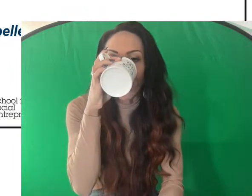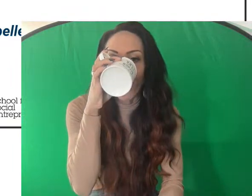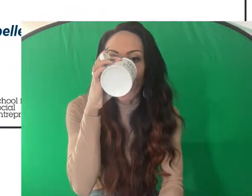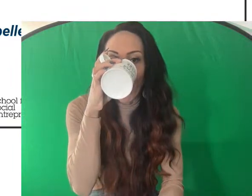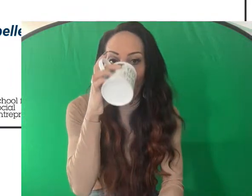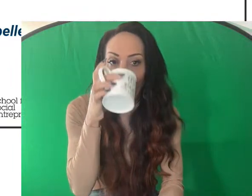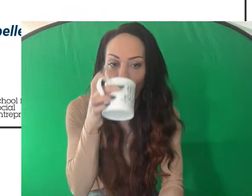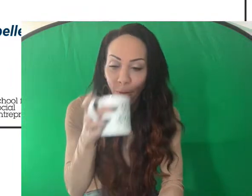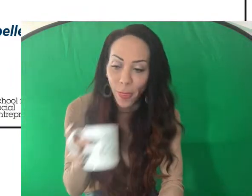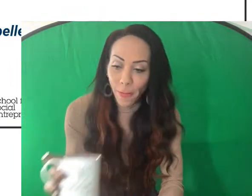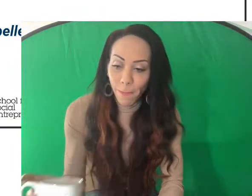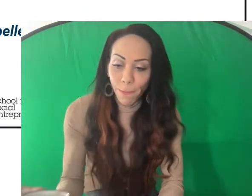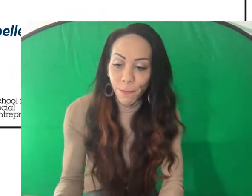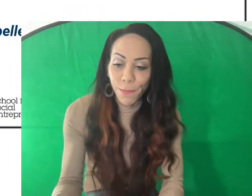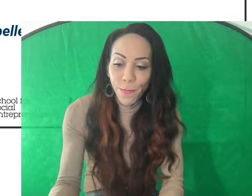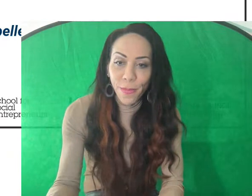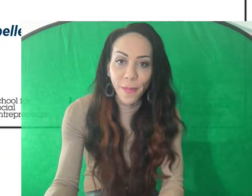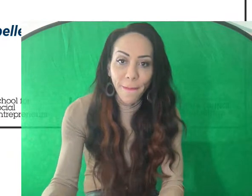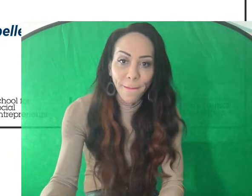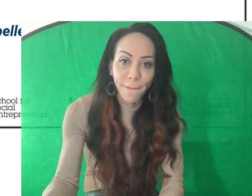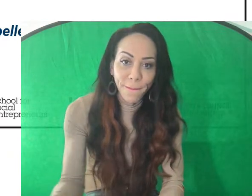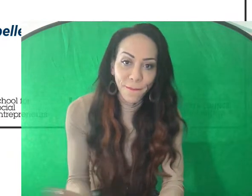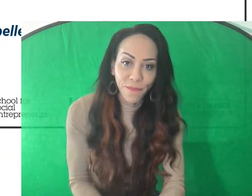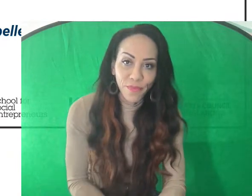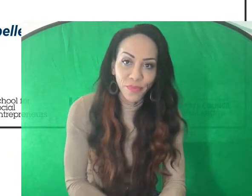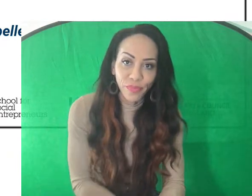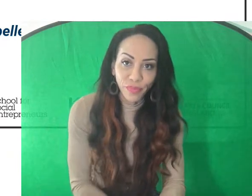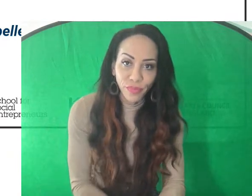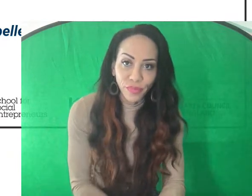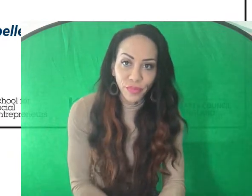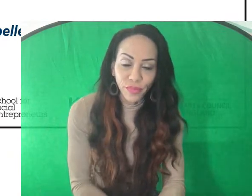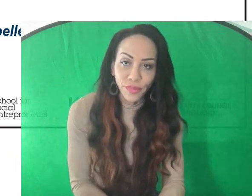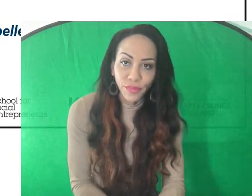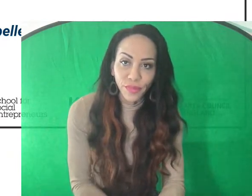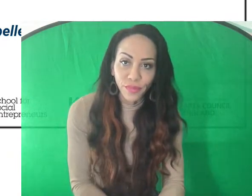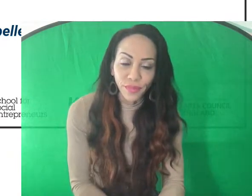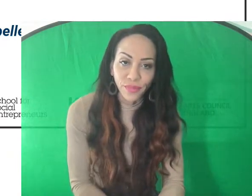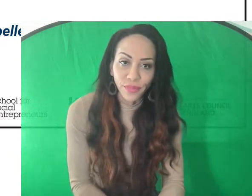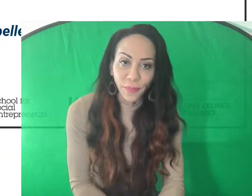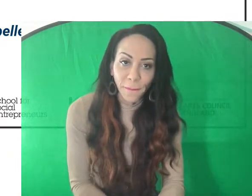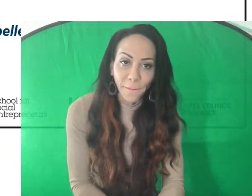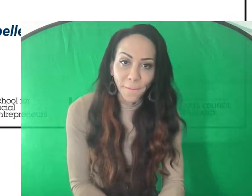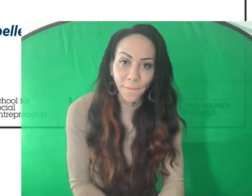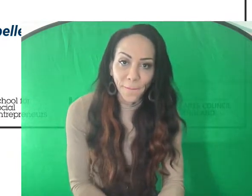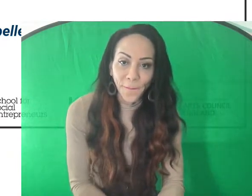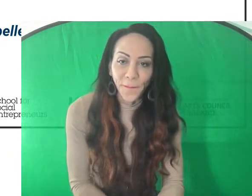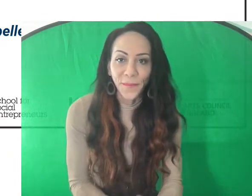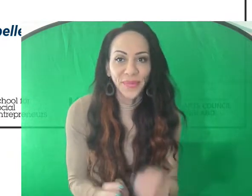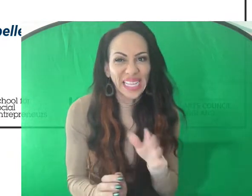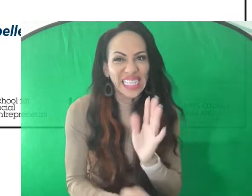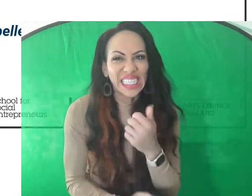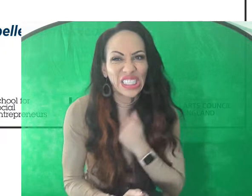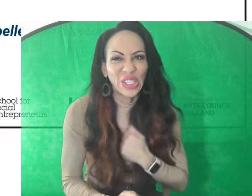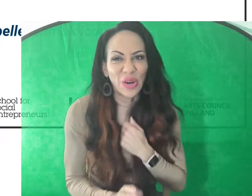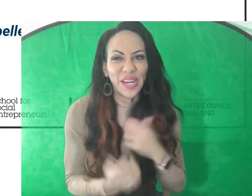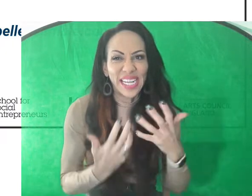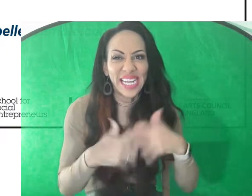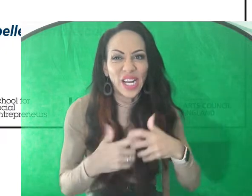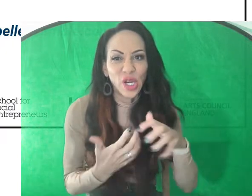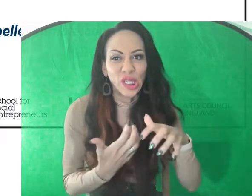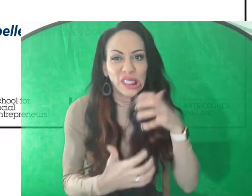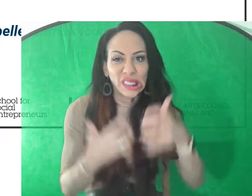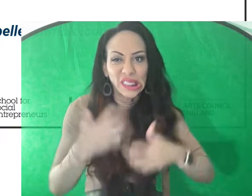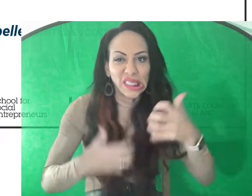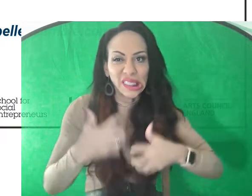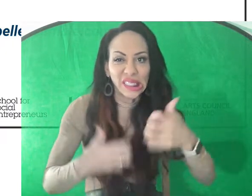Hold on, have I turned it? There you go. Sorry, smooth operation. Yeah, there we